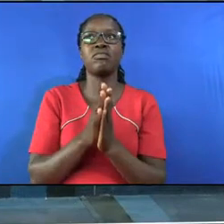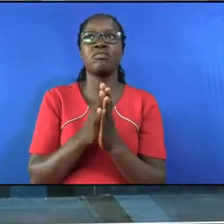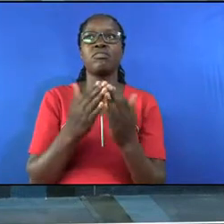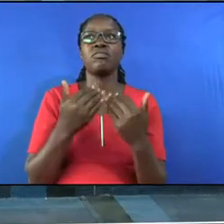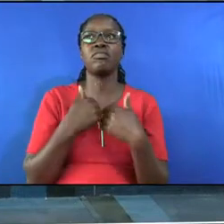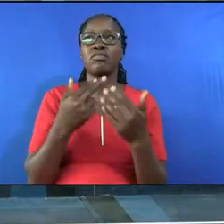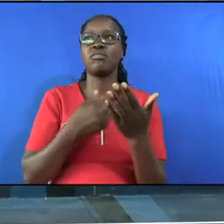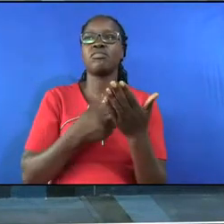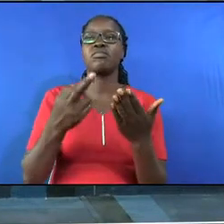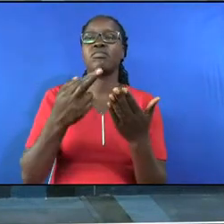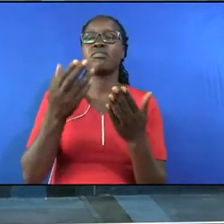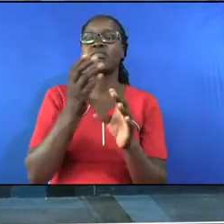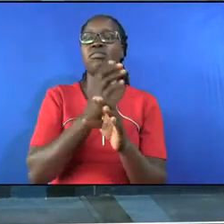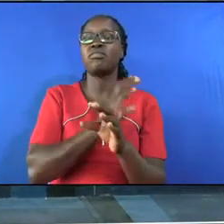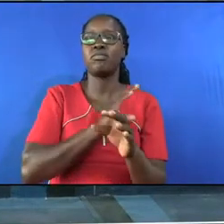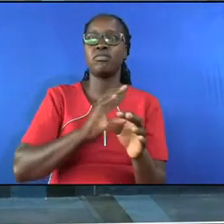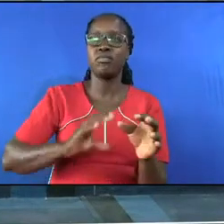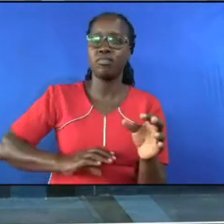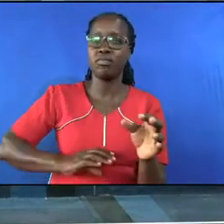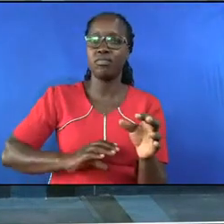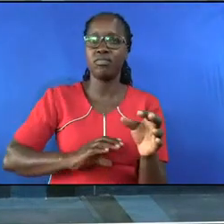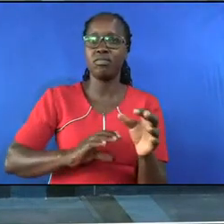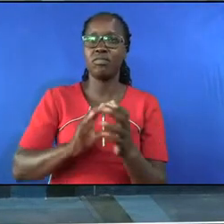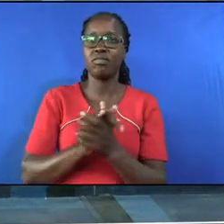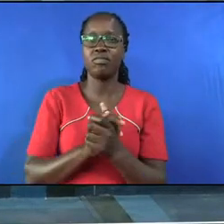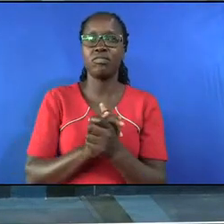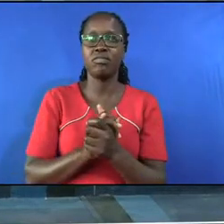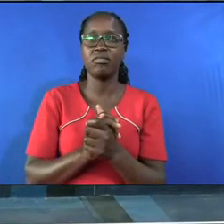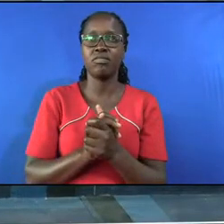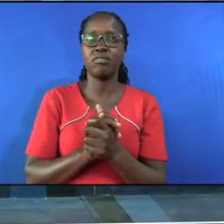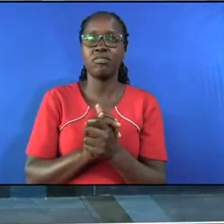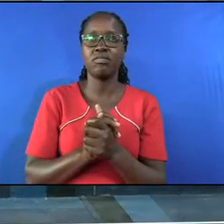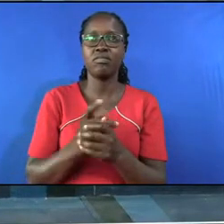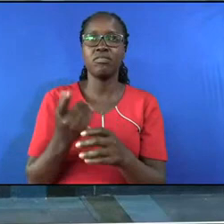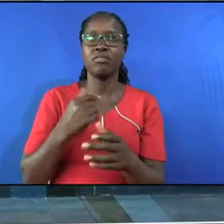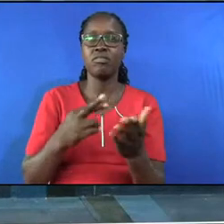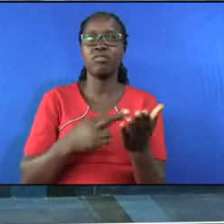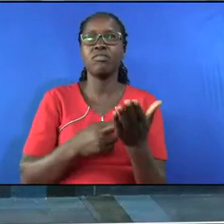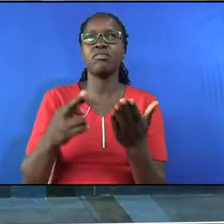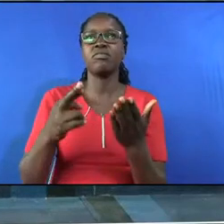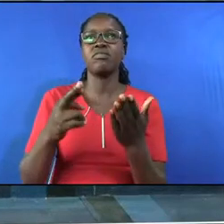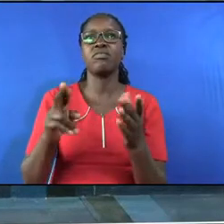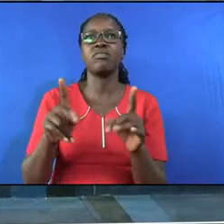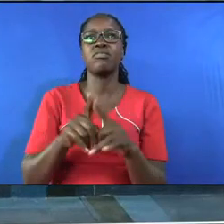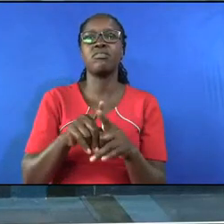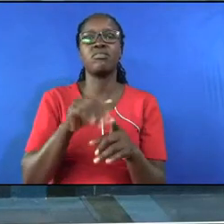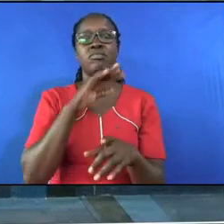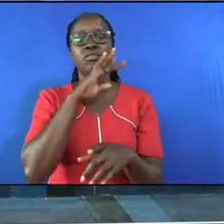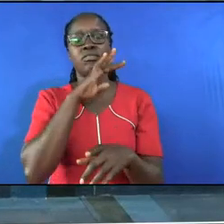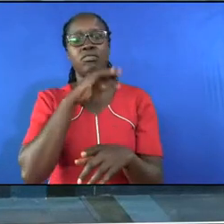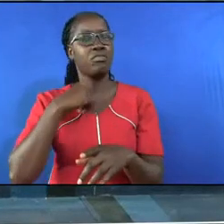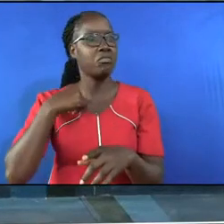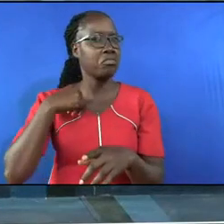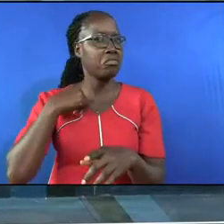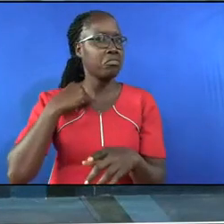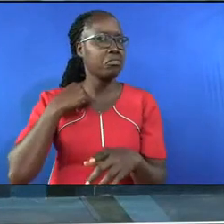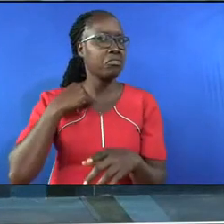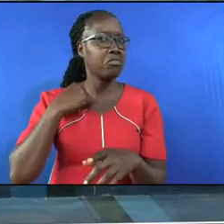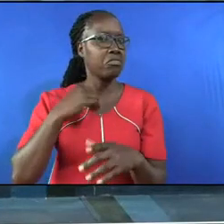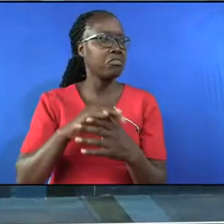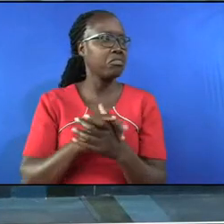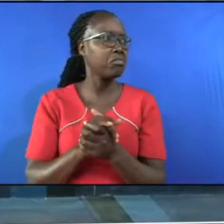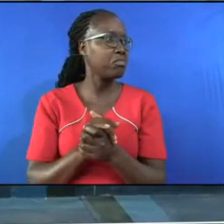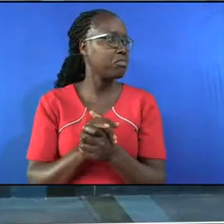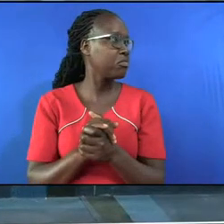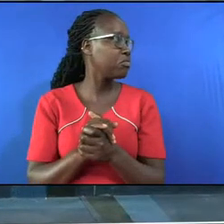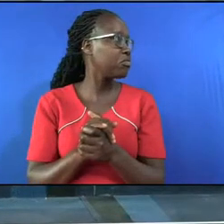put on the righteousness of Christ because our righteousness is like filthy rags. And what am I trying to